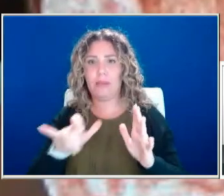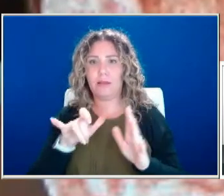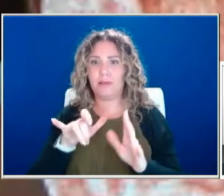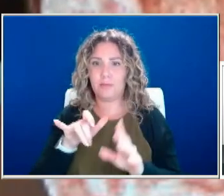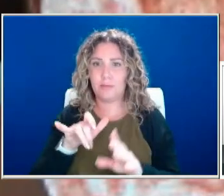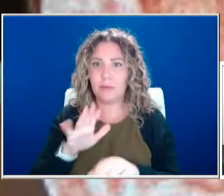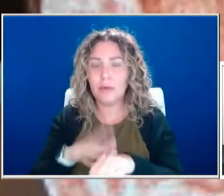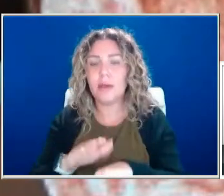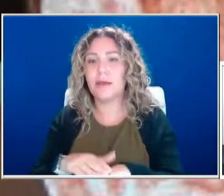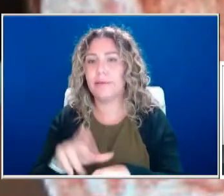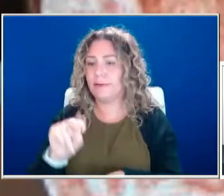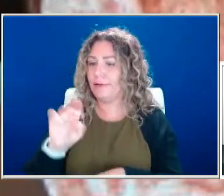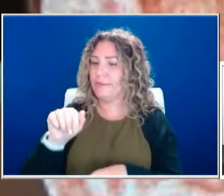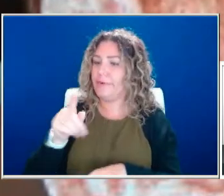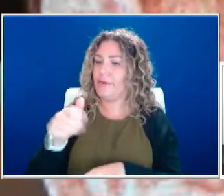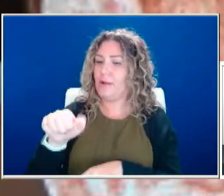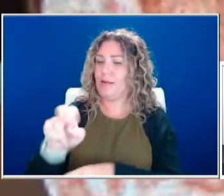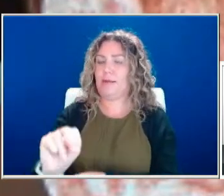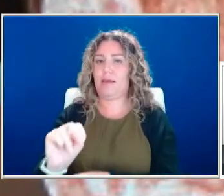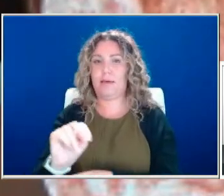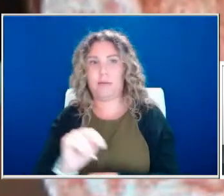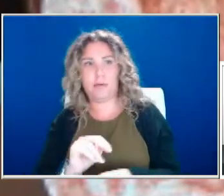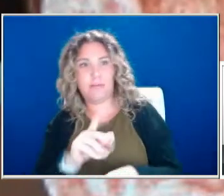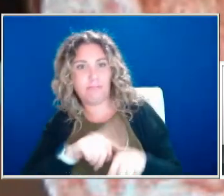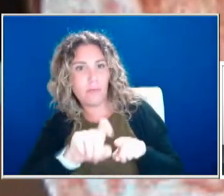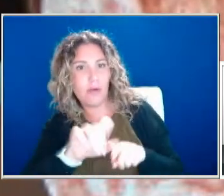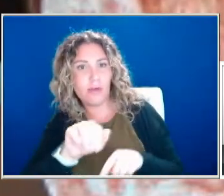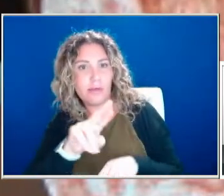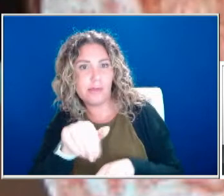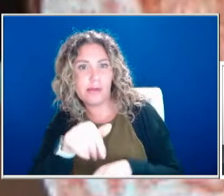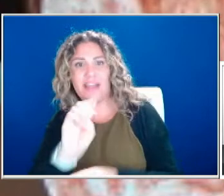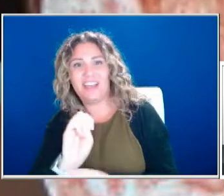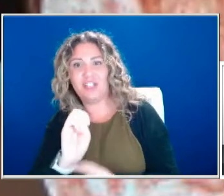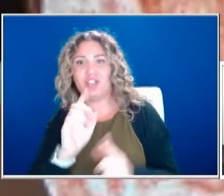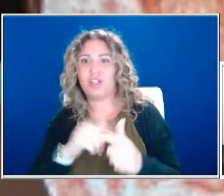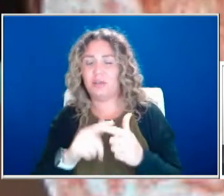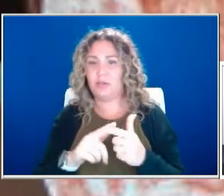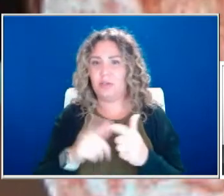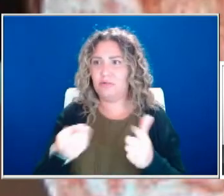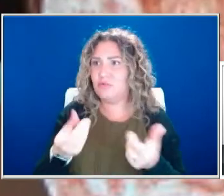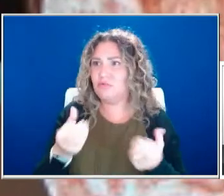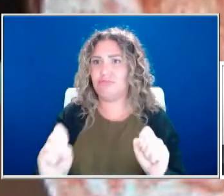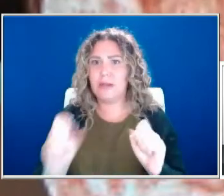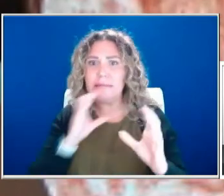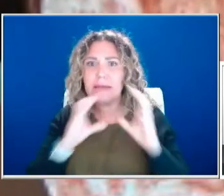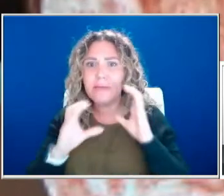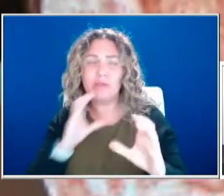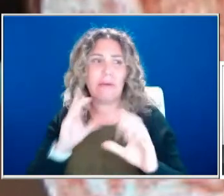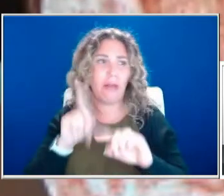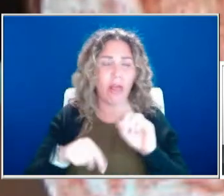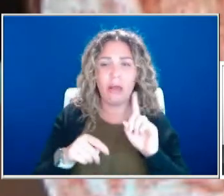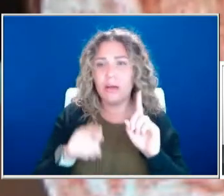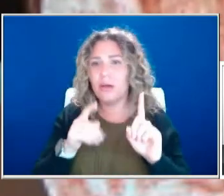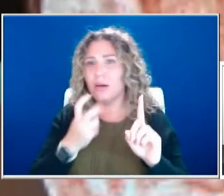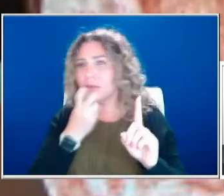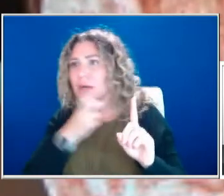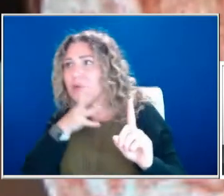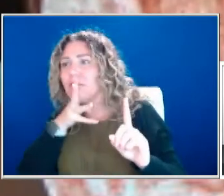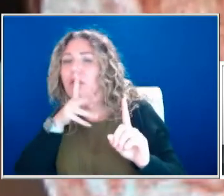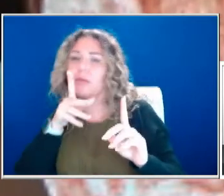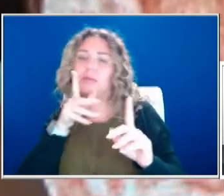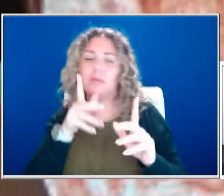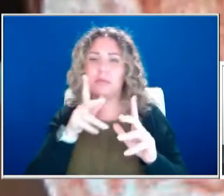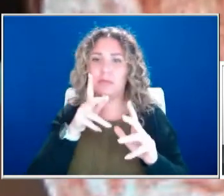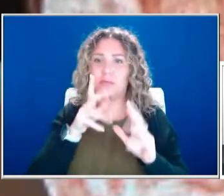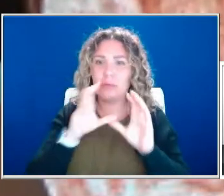call Angie and then get things going, which is because we could tell that AJ was trying to communicate to him something was up, but couldn't quite say it. And at that point, we just knew